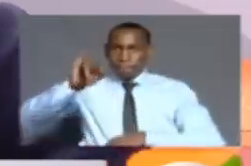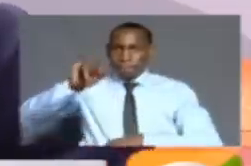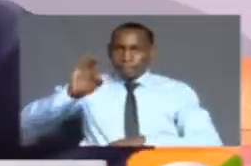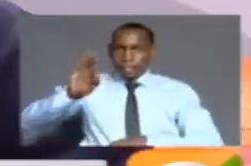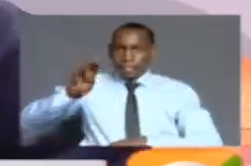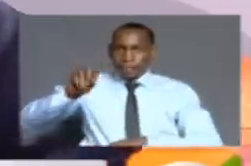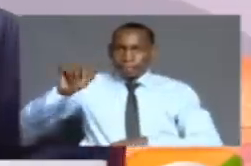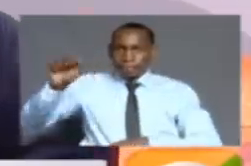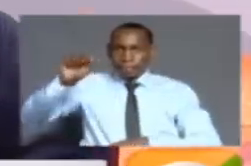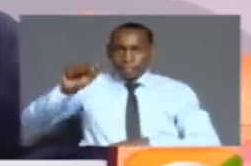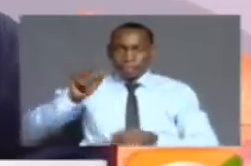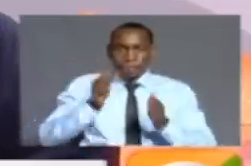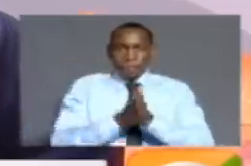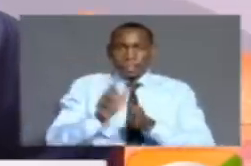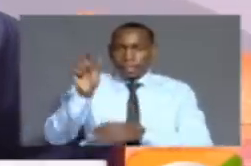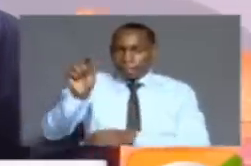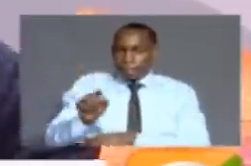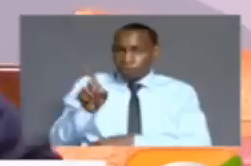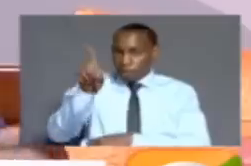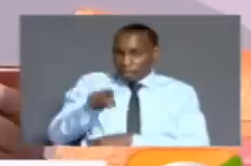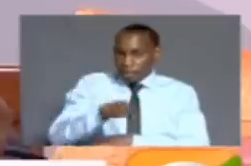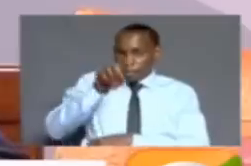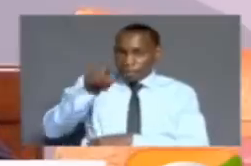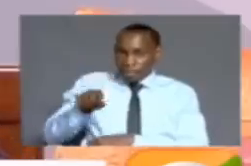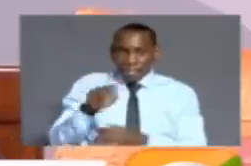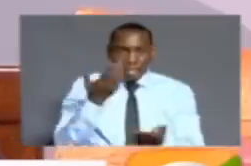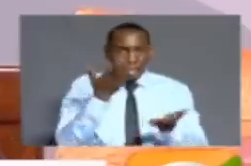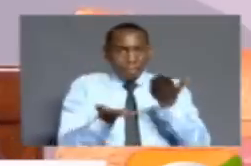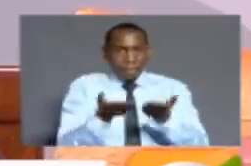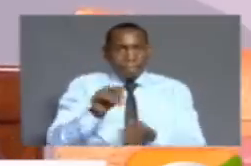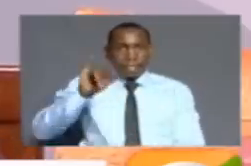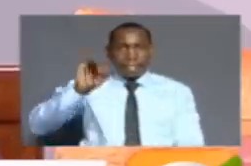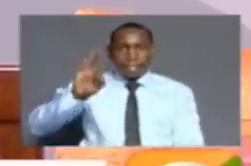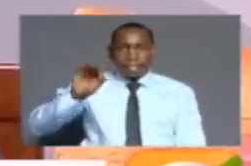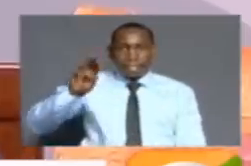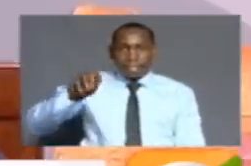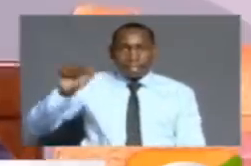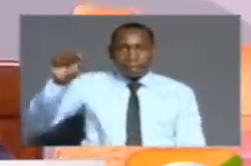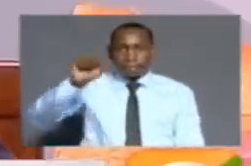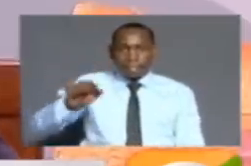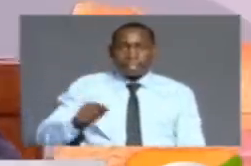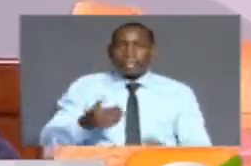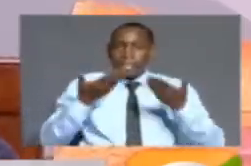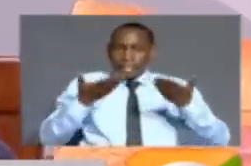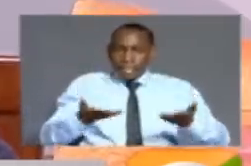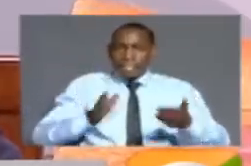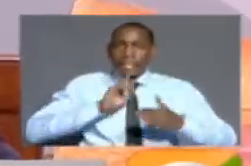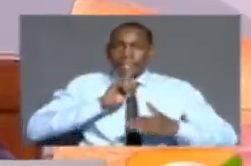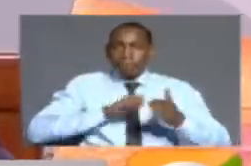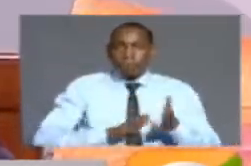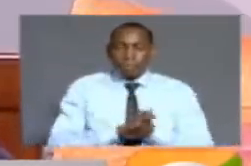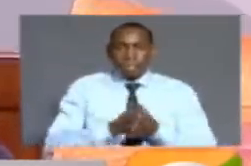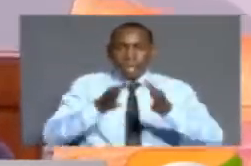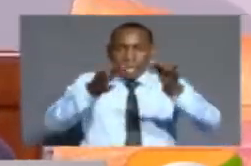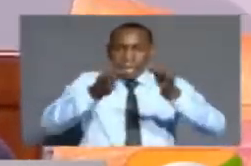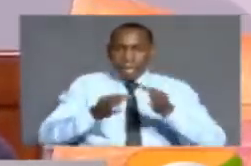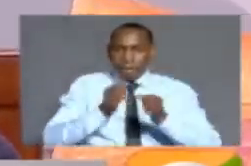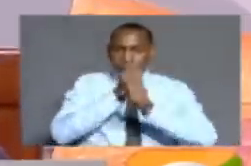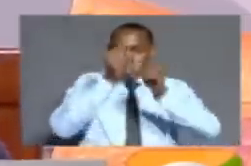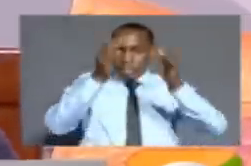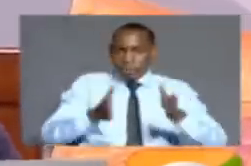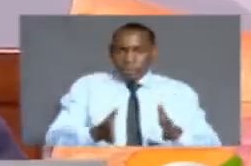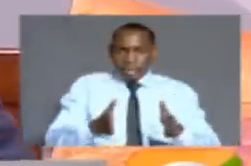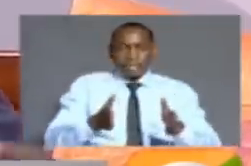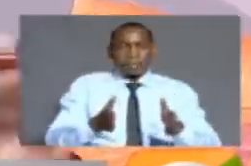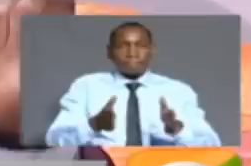who made that error, may it be IFMIS, and I would dare say the accounting staffs. Because if you